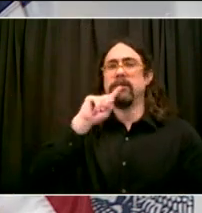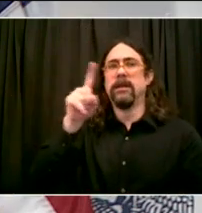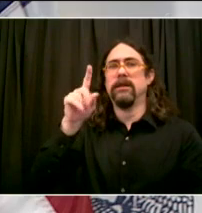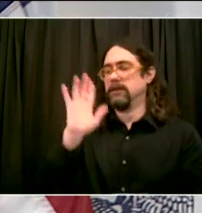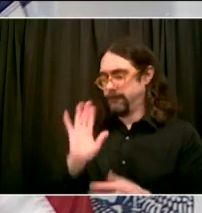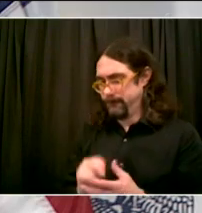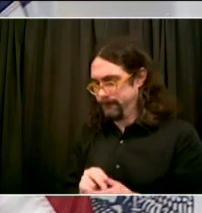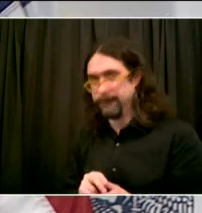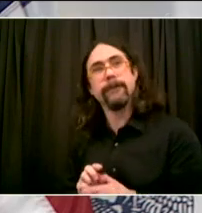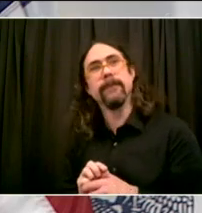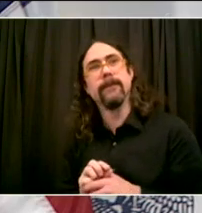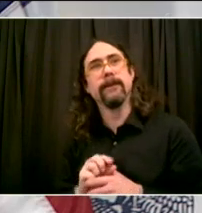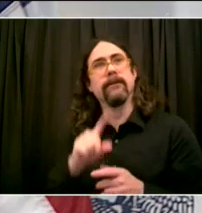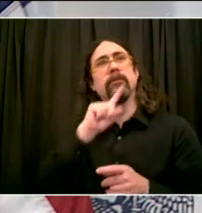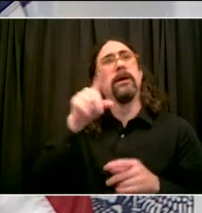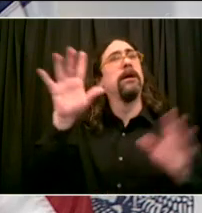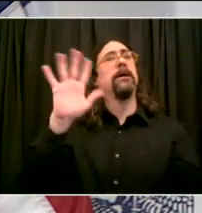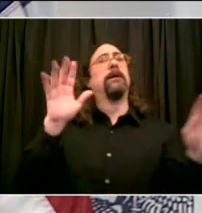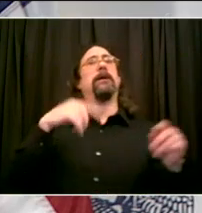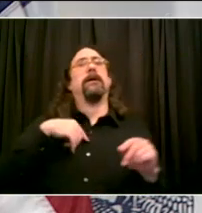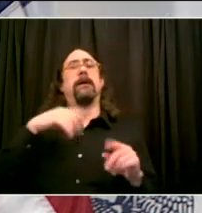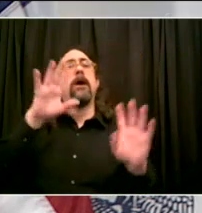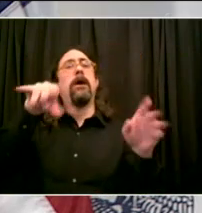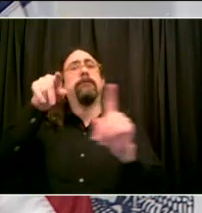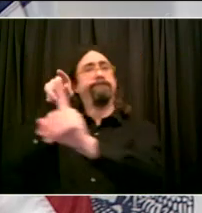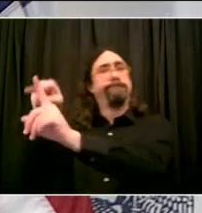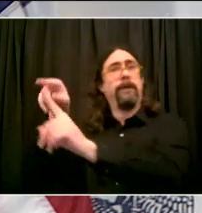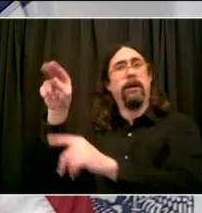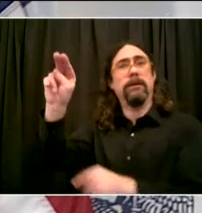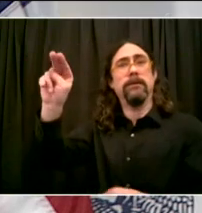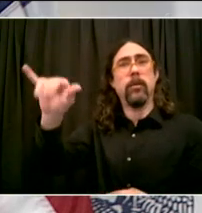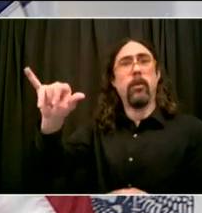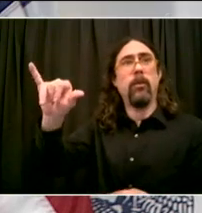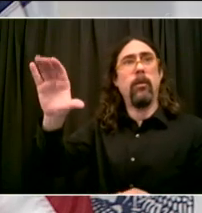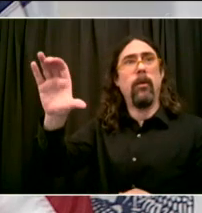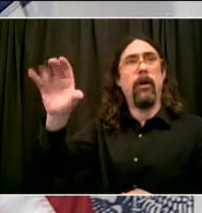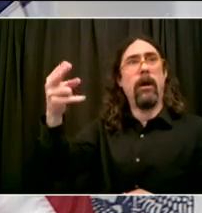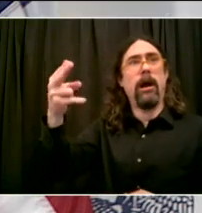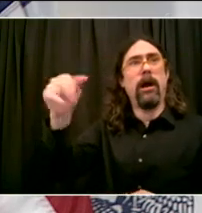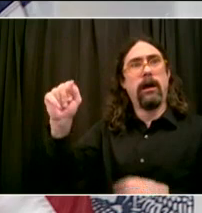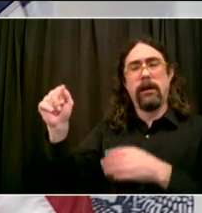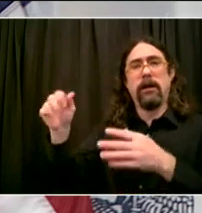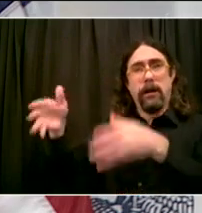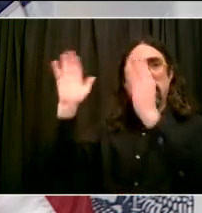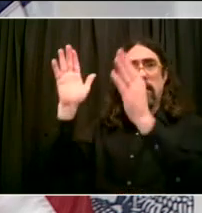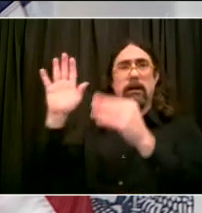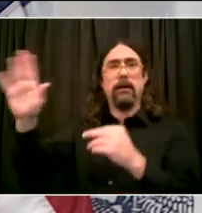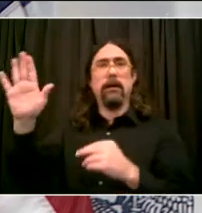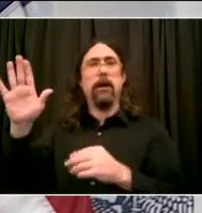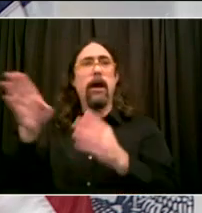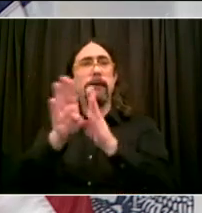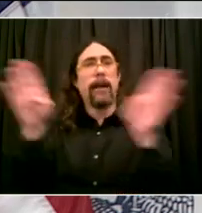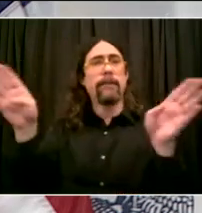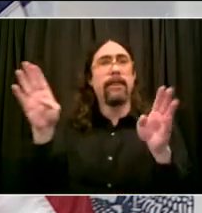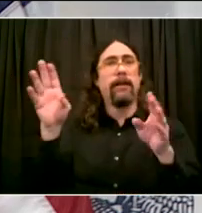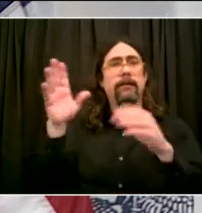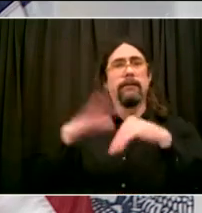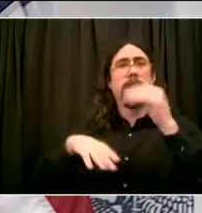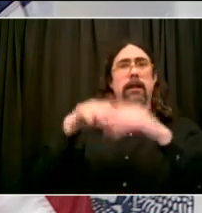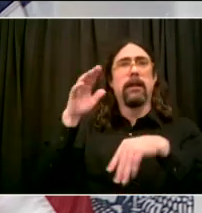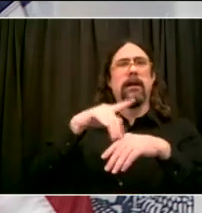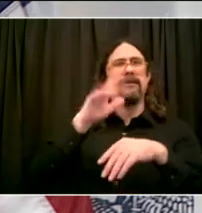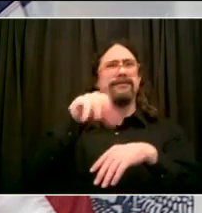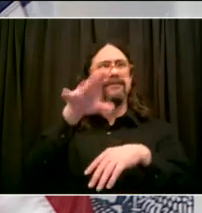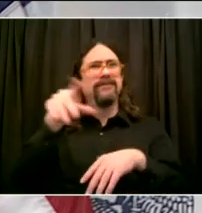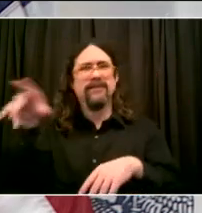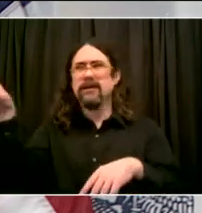there any kind of task force on the horizons for them and getting their powers and stuff back on? Thank you. It's an important question. It's not a